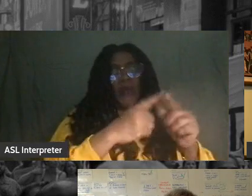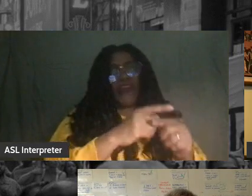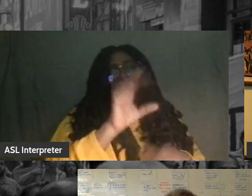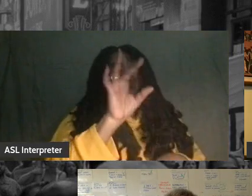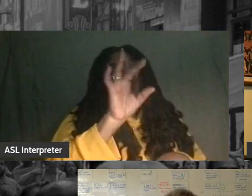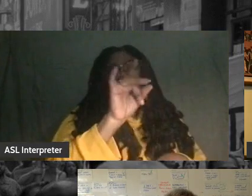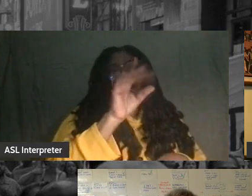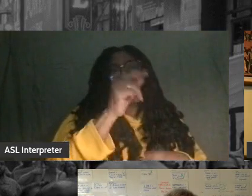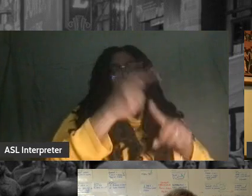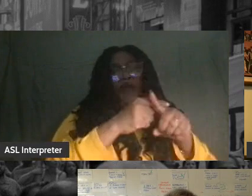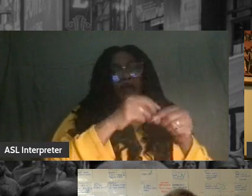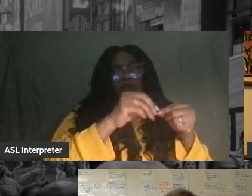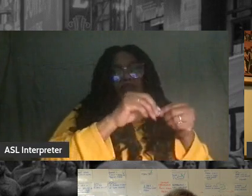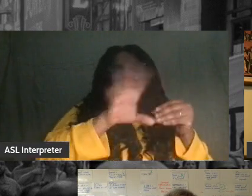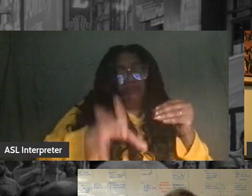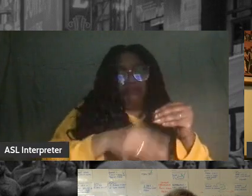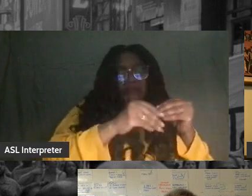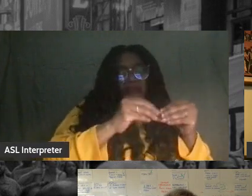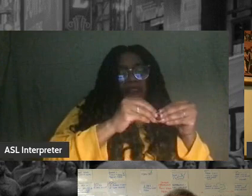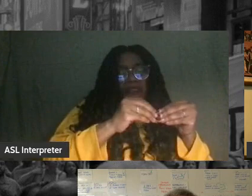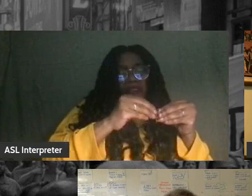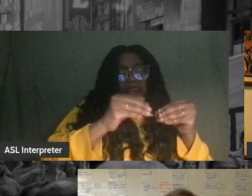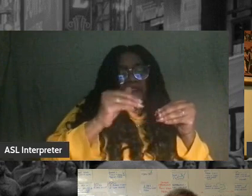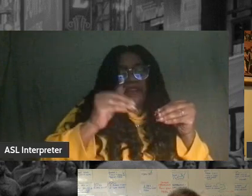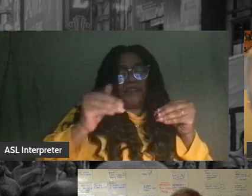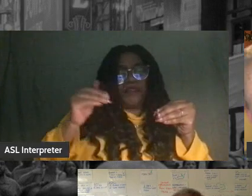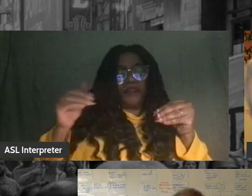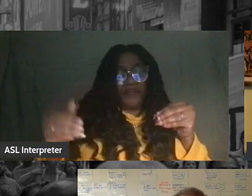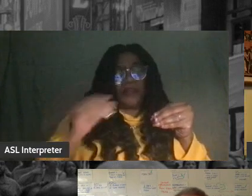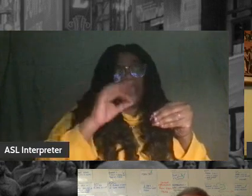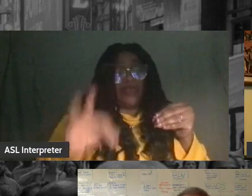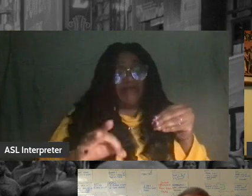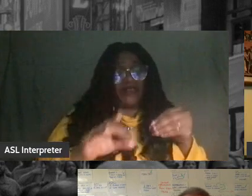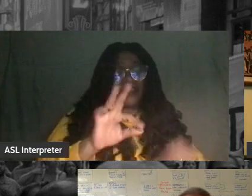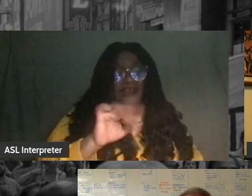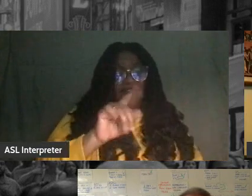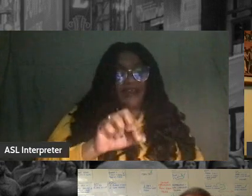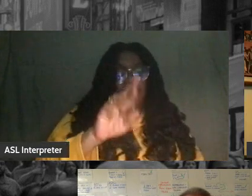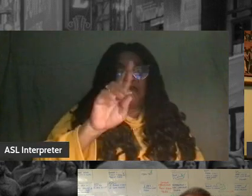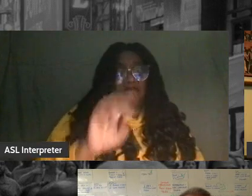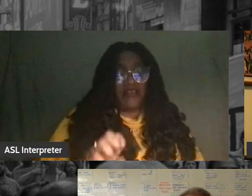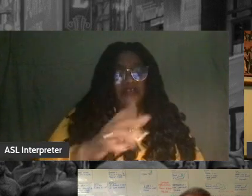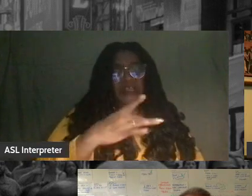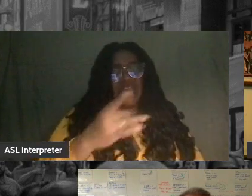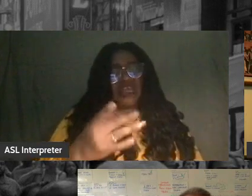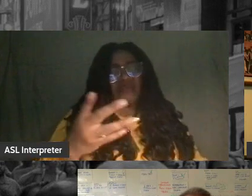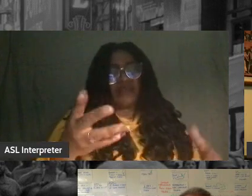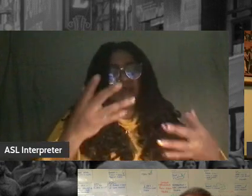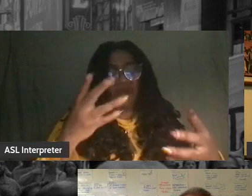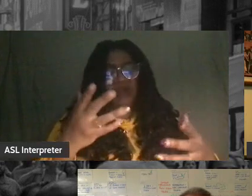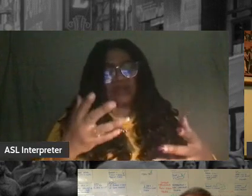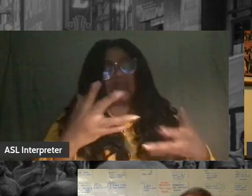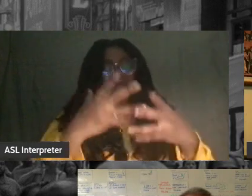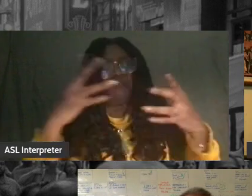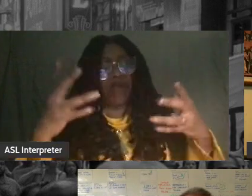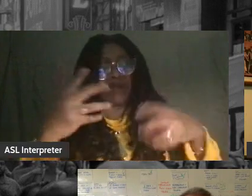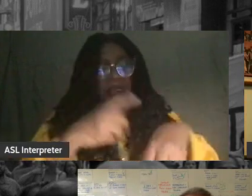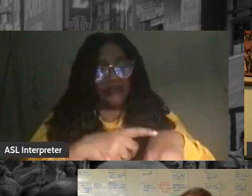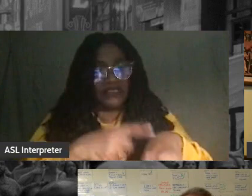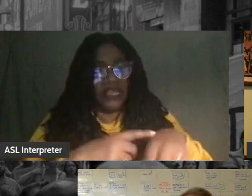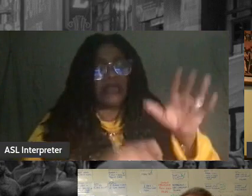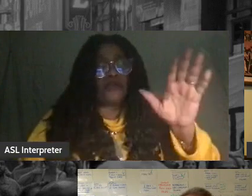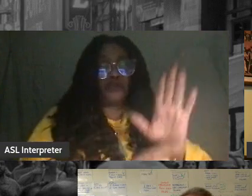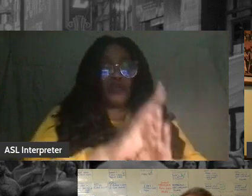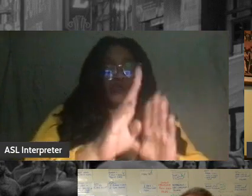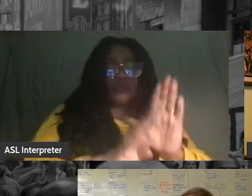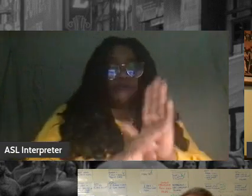extension, if it's a feature film, a script, they typically like at least that amount of time to develop